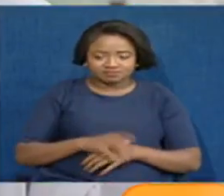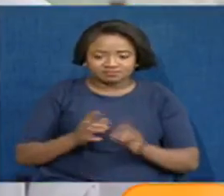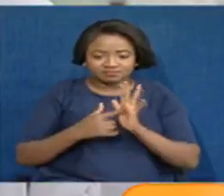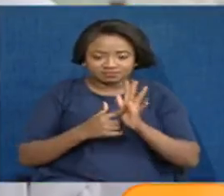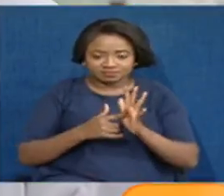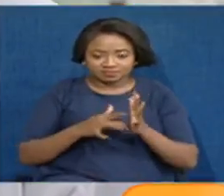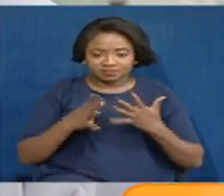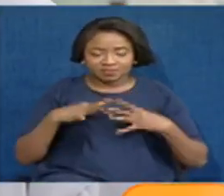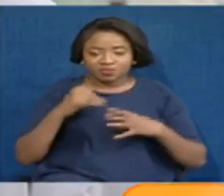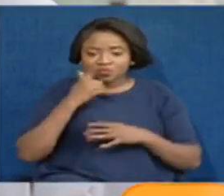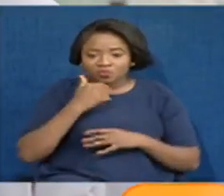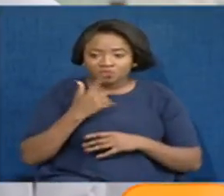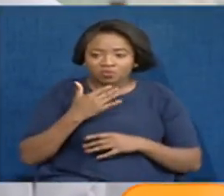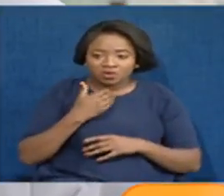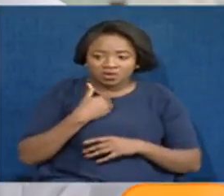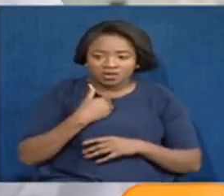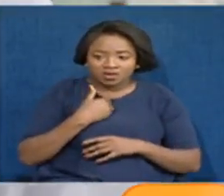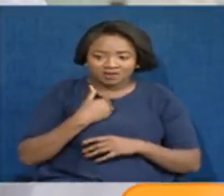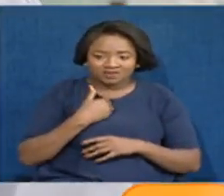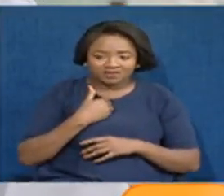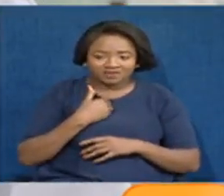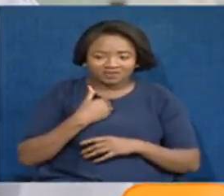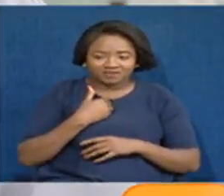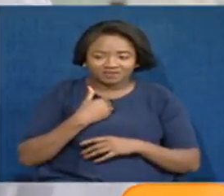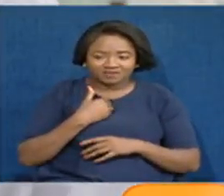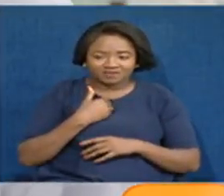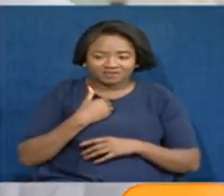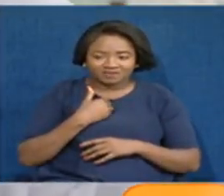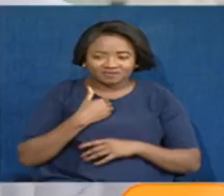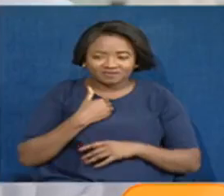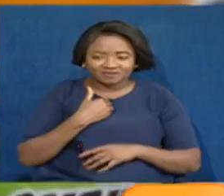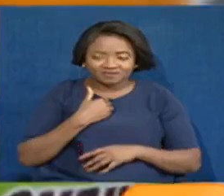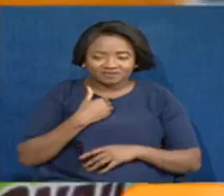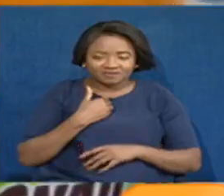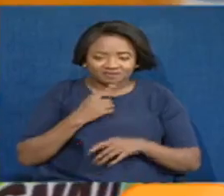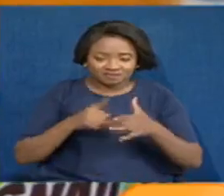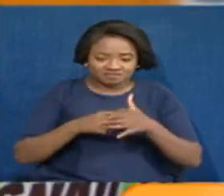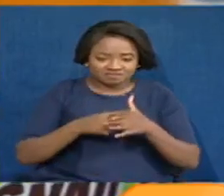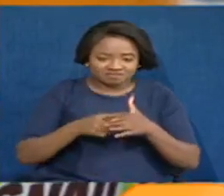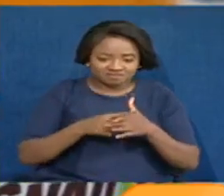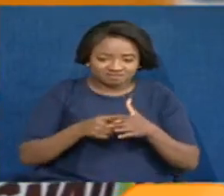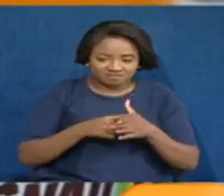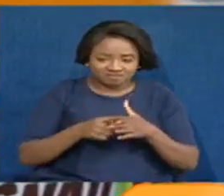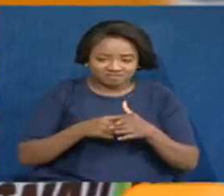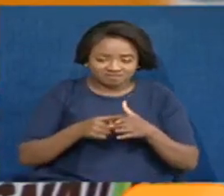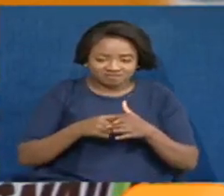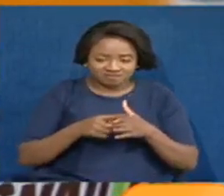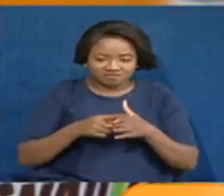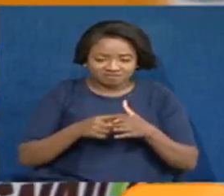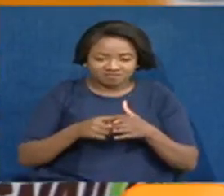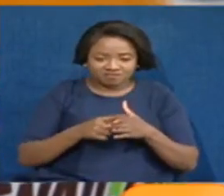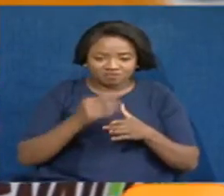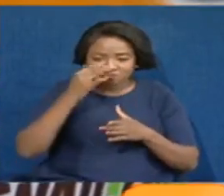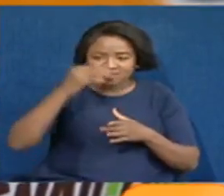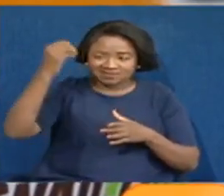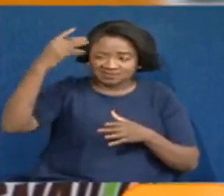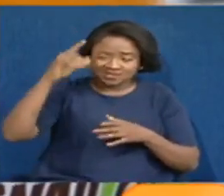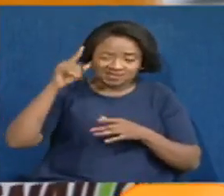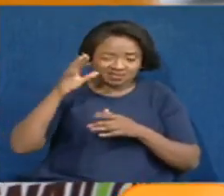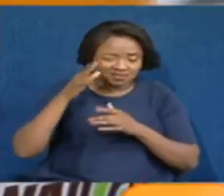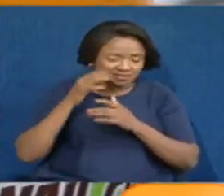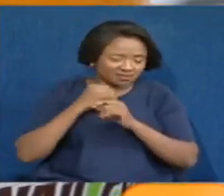that is people who are considered people with albinism, because of the effect of the UV, and